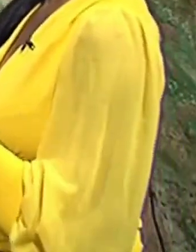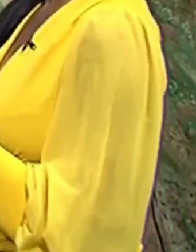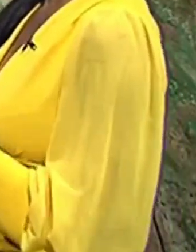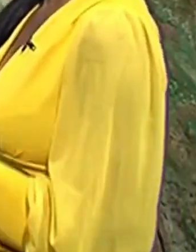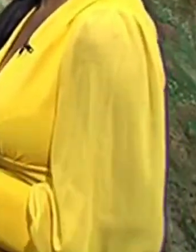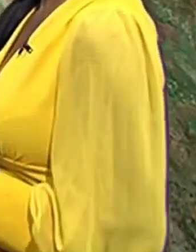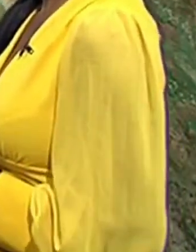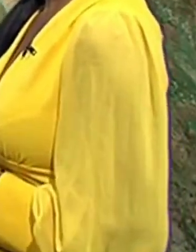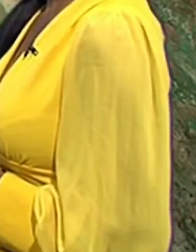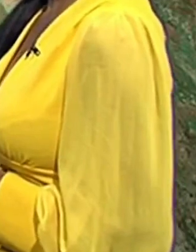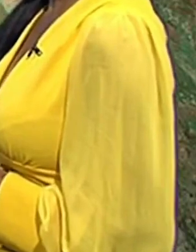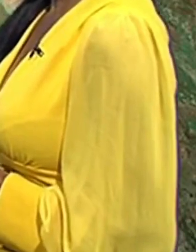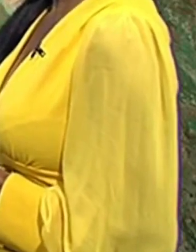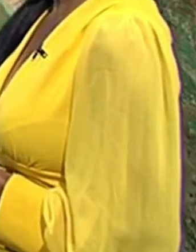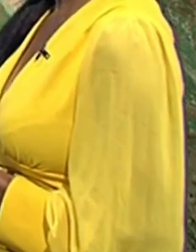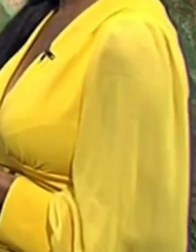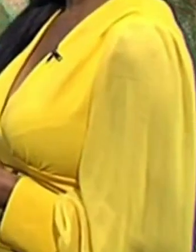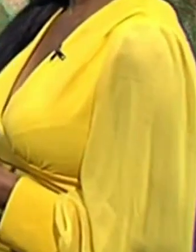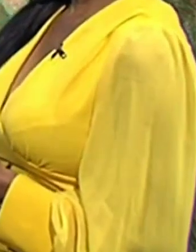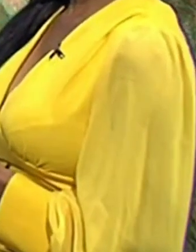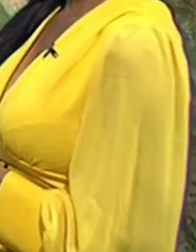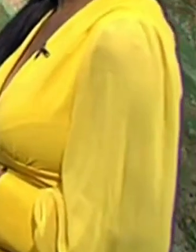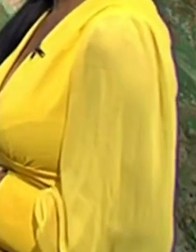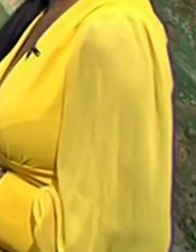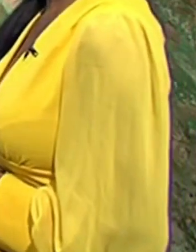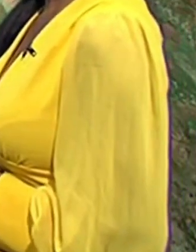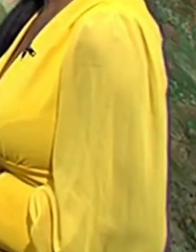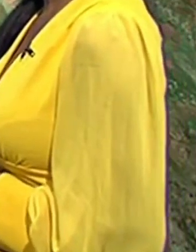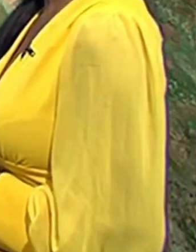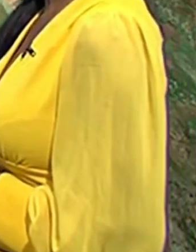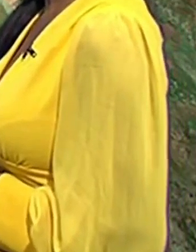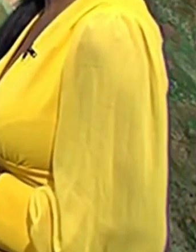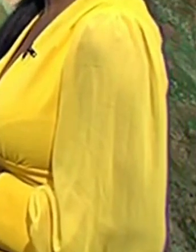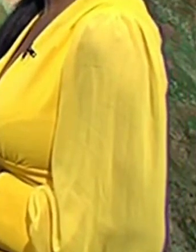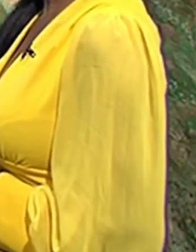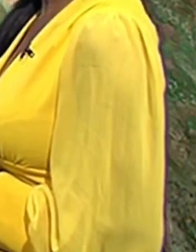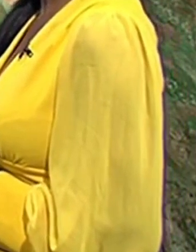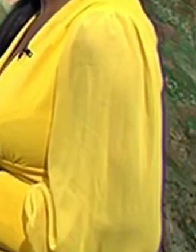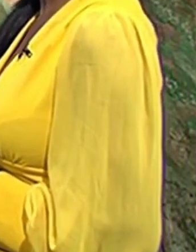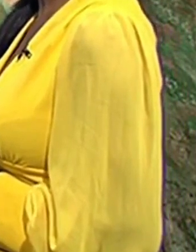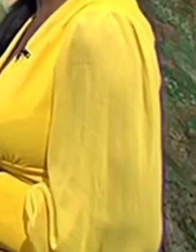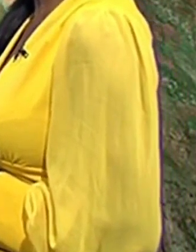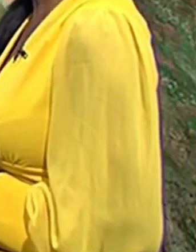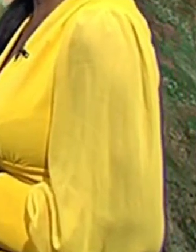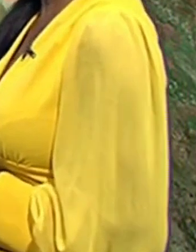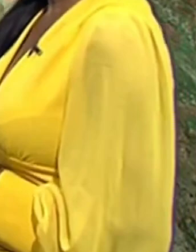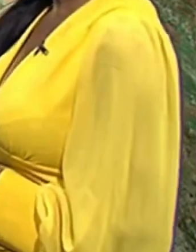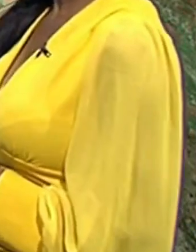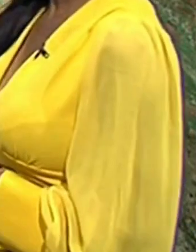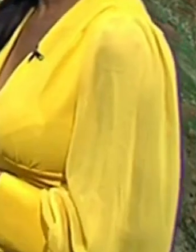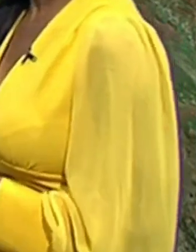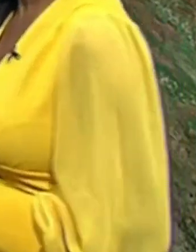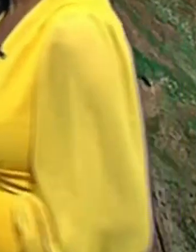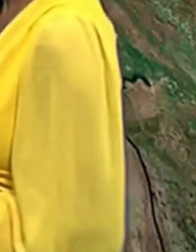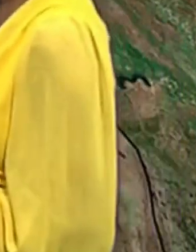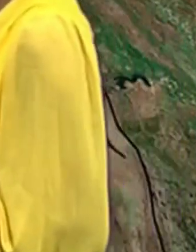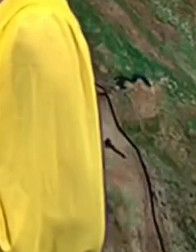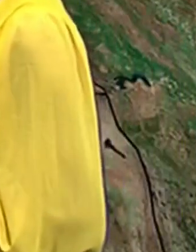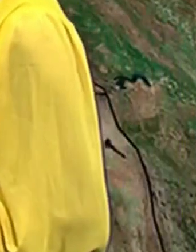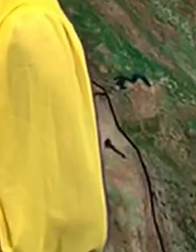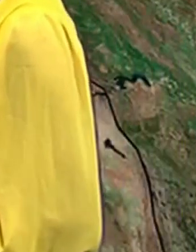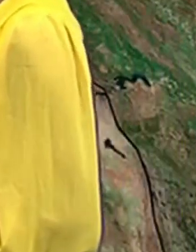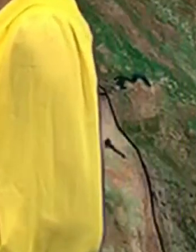le teng mo province go tla nna le masarasarana ya pula Tzaneen ka digata di le 16 go ya go di le 26 Mokopane ka digata di le